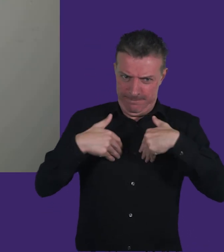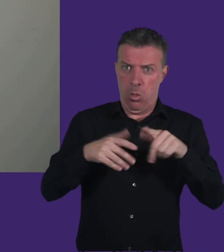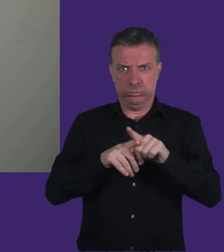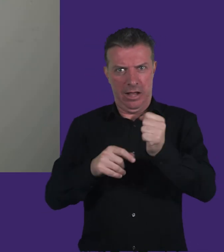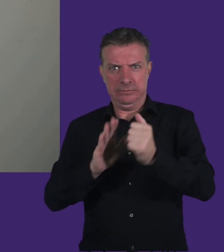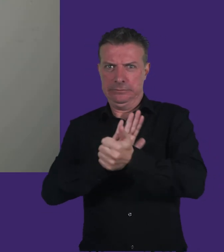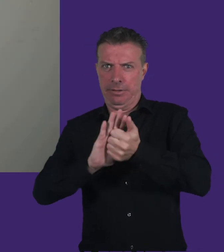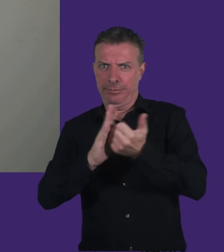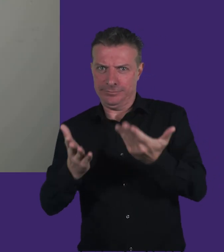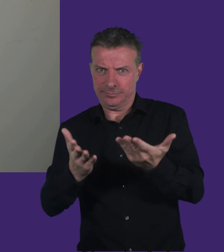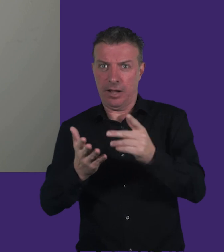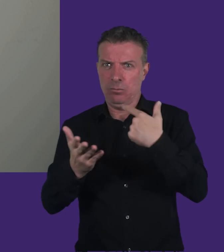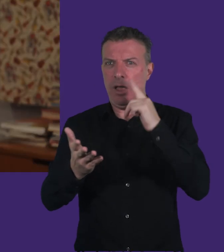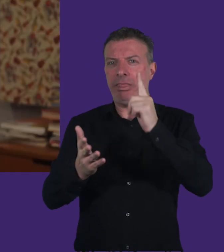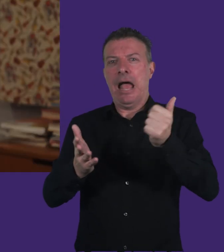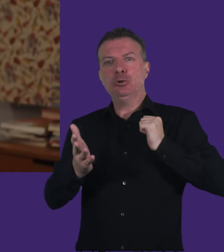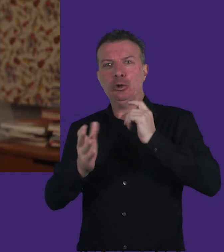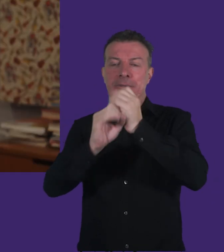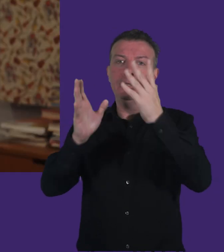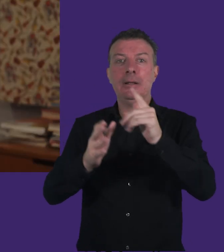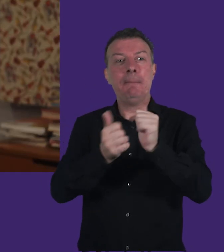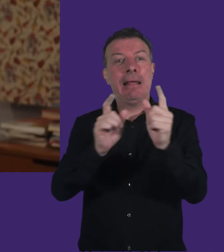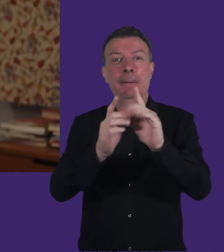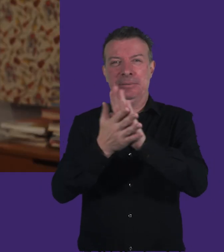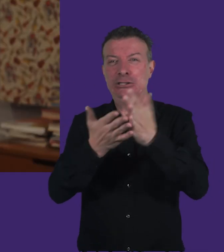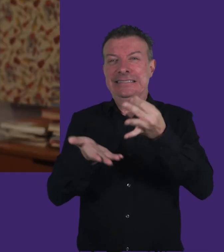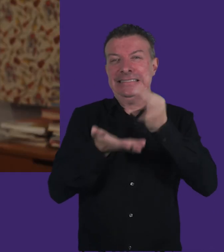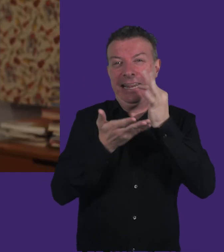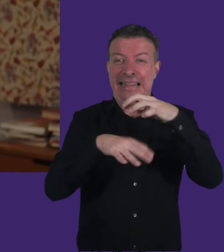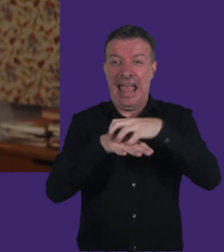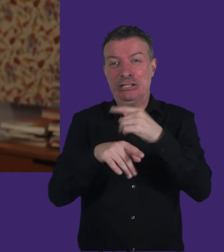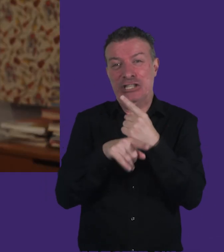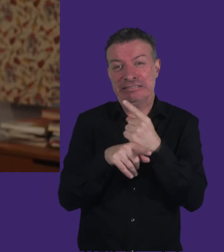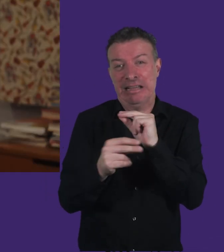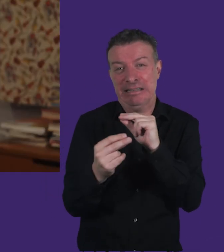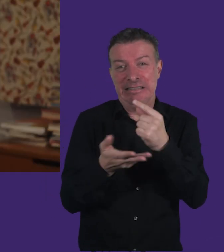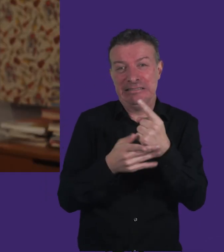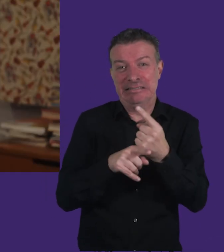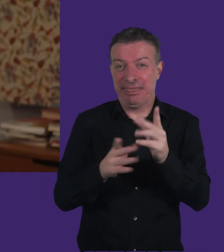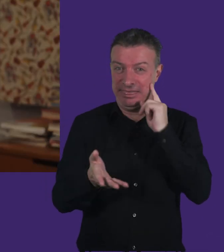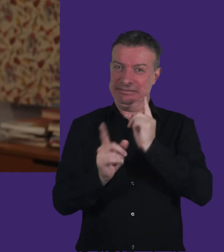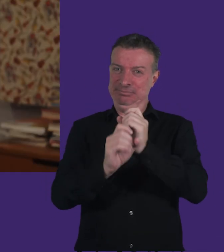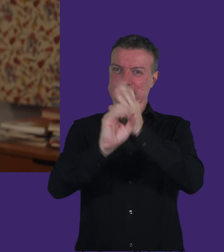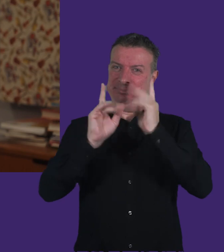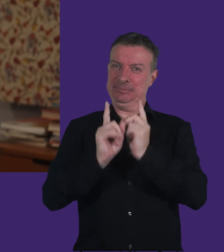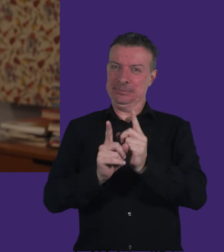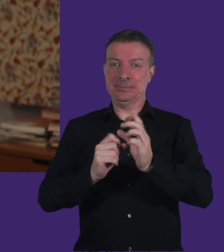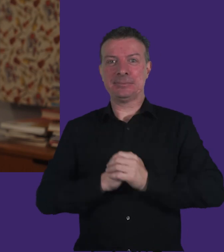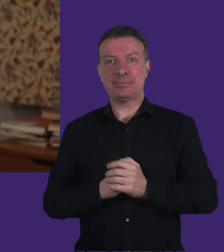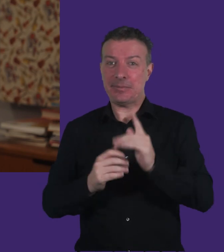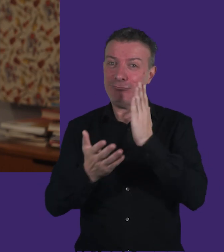You keep yourself safe and you have skills. And I think there's the assumption that peer support is just tea and cake and a